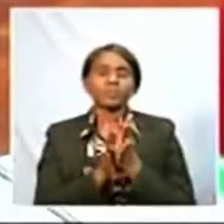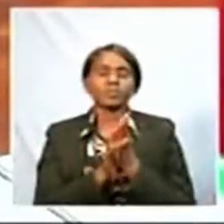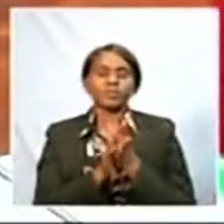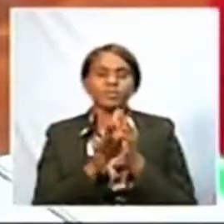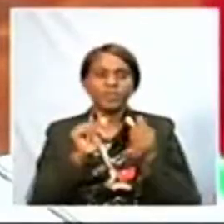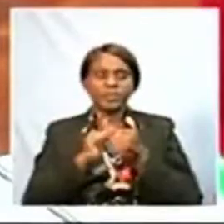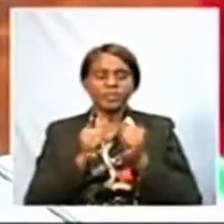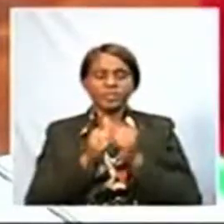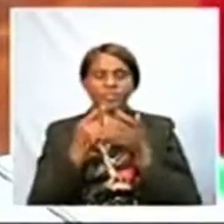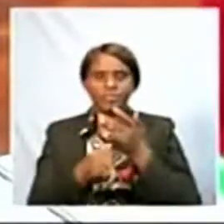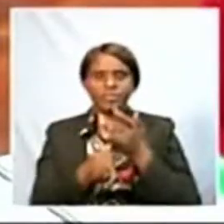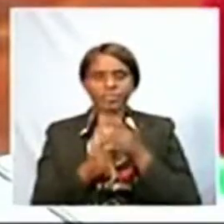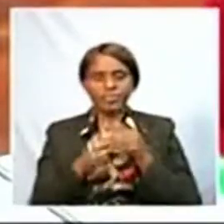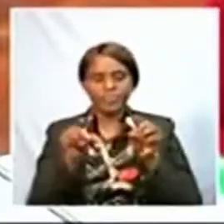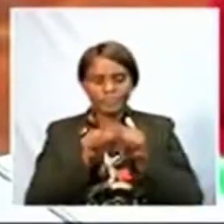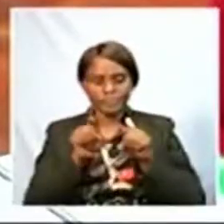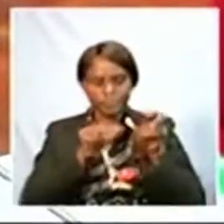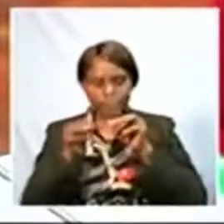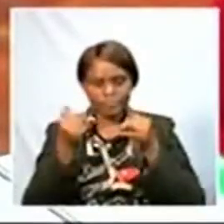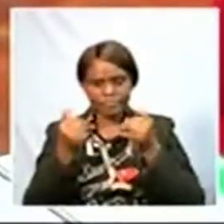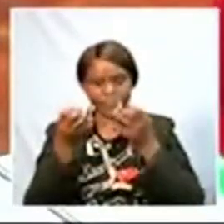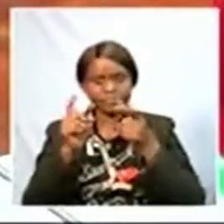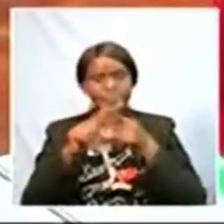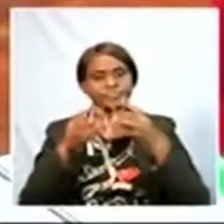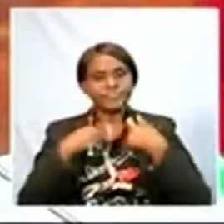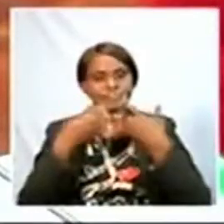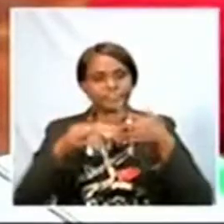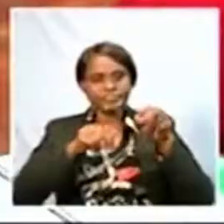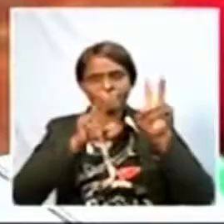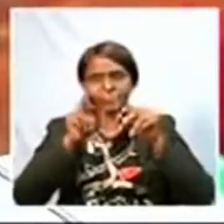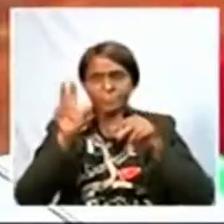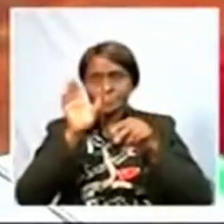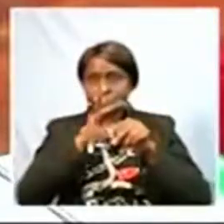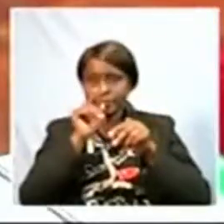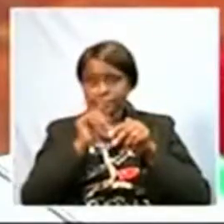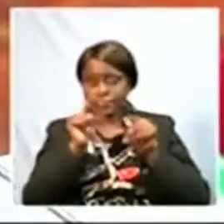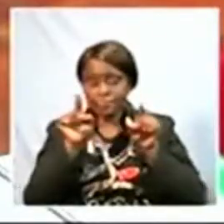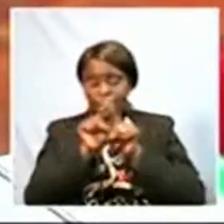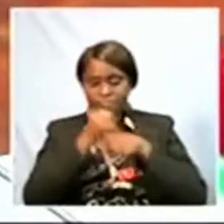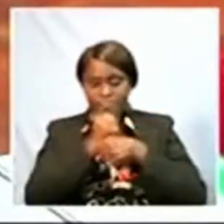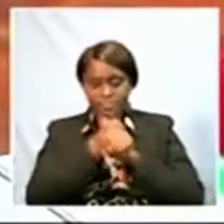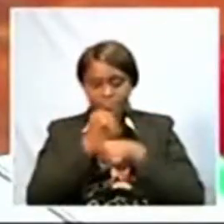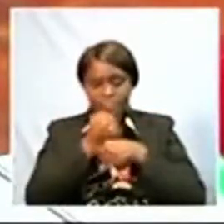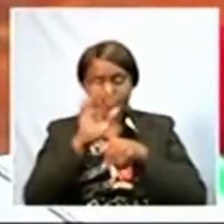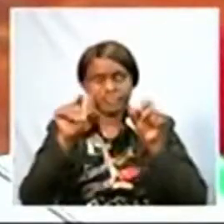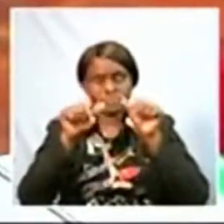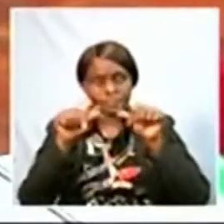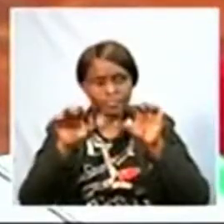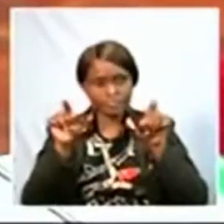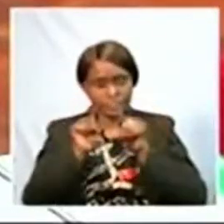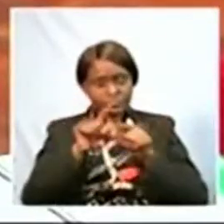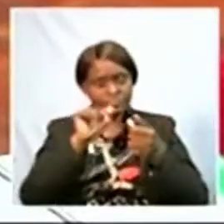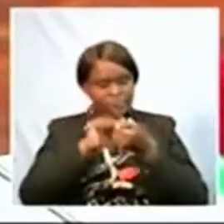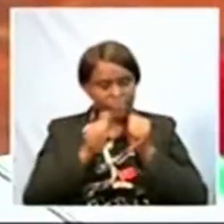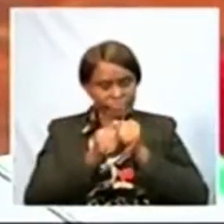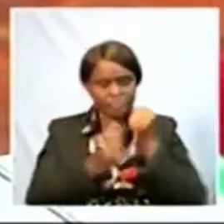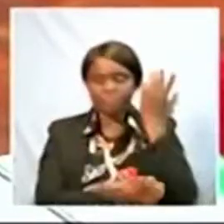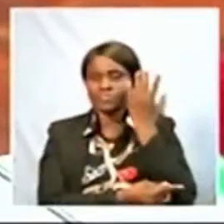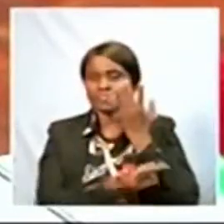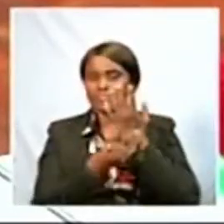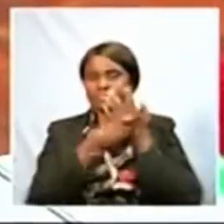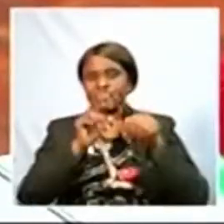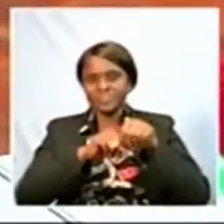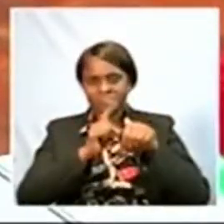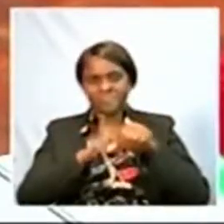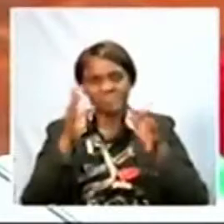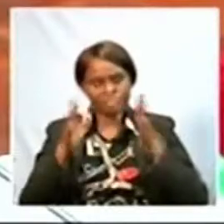Cause of query. Management would like to acknowledge the observations made by the auditors. The defects developed during the